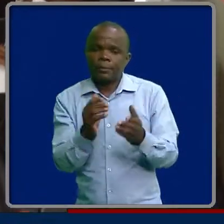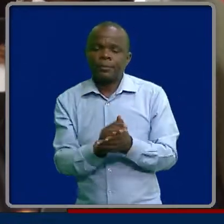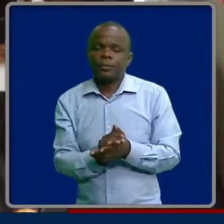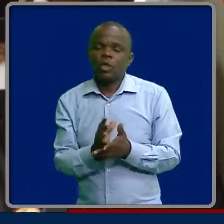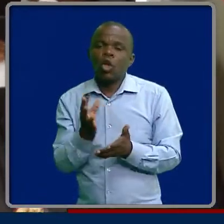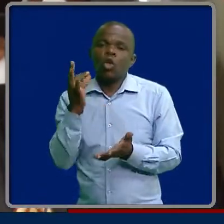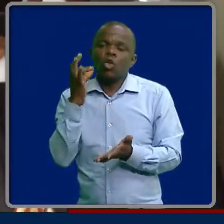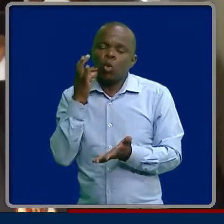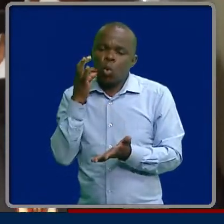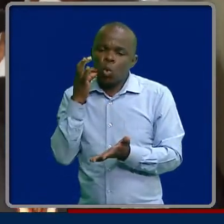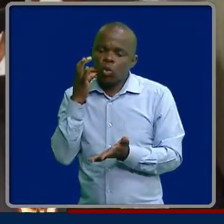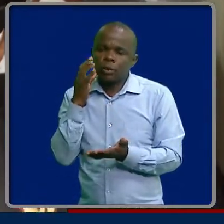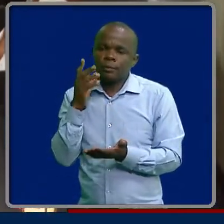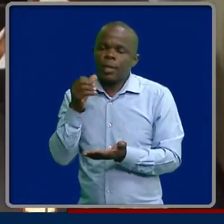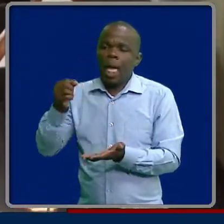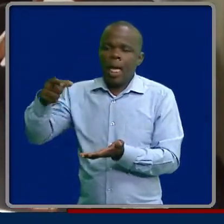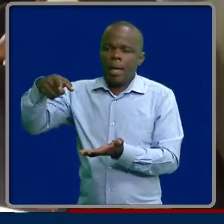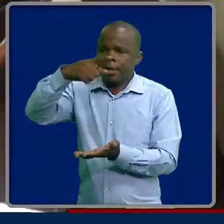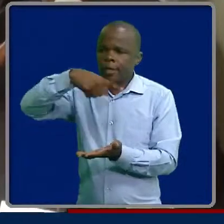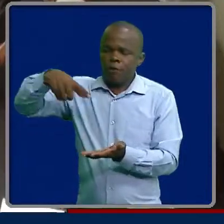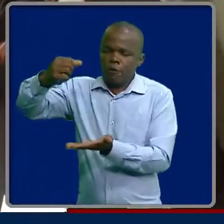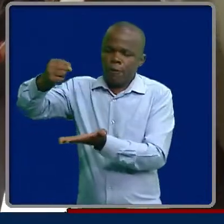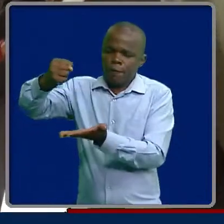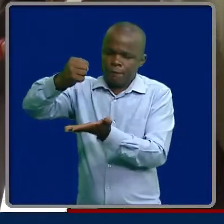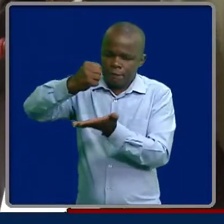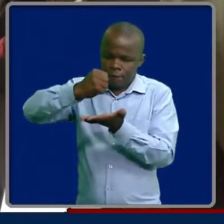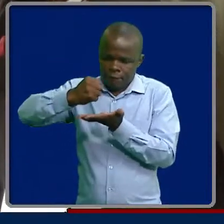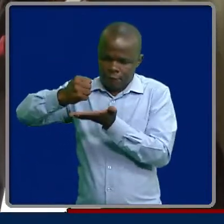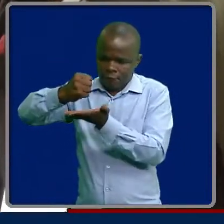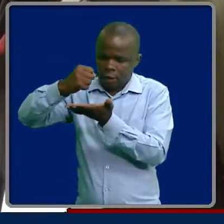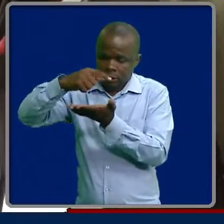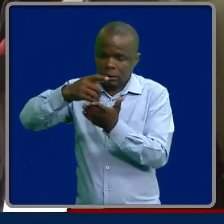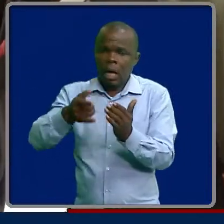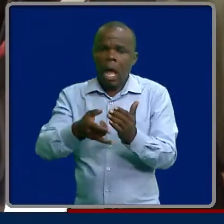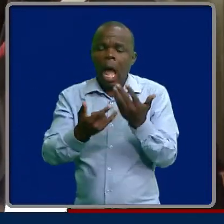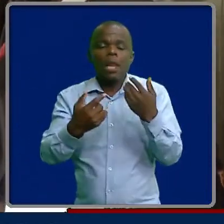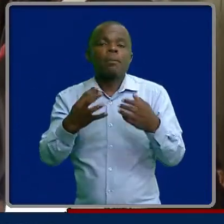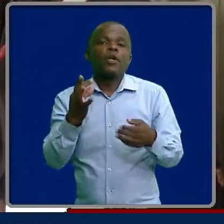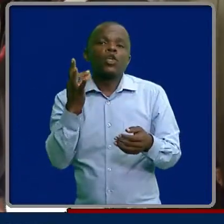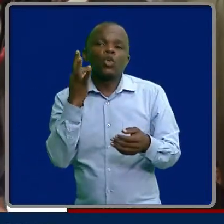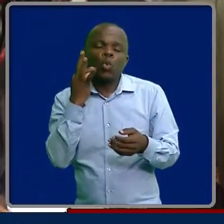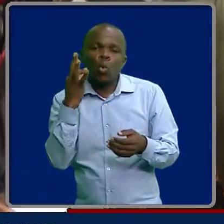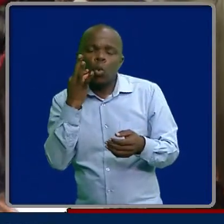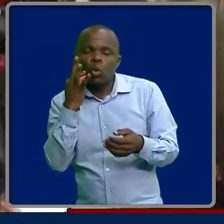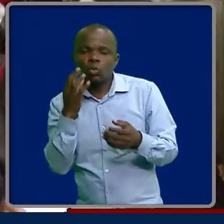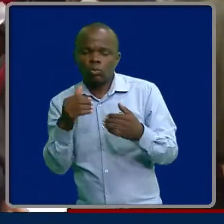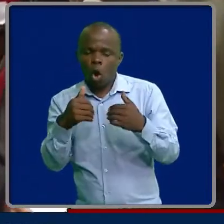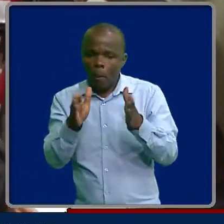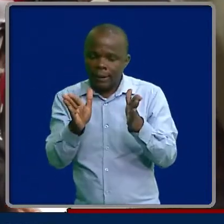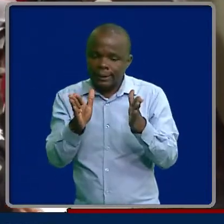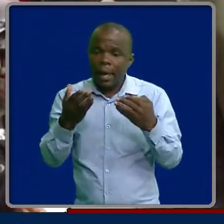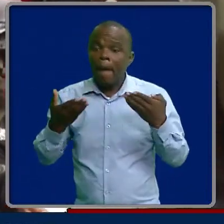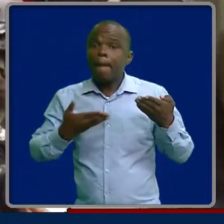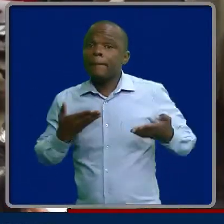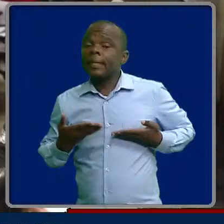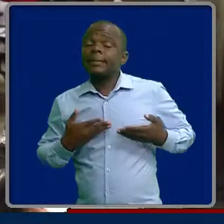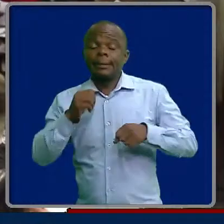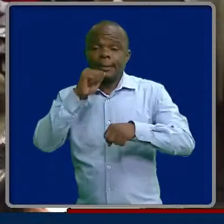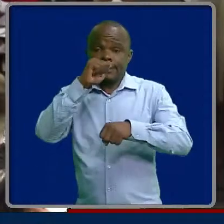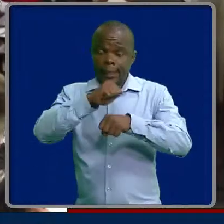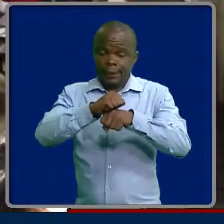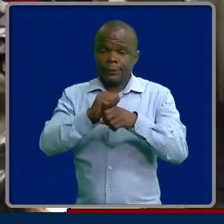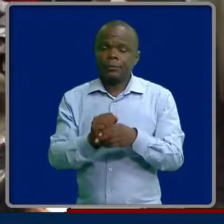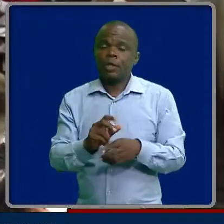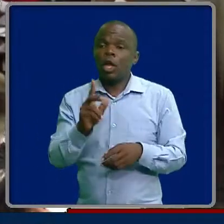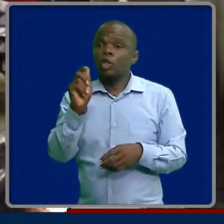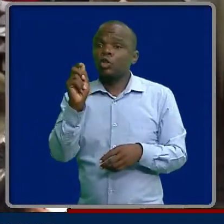Fund is in the process of assisting young people to draft compelling proposals for their businesses. On Tuesday, the fund conducted a training